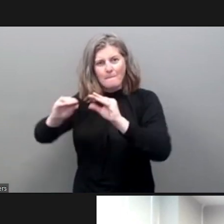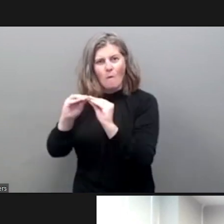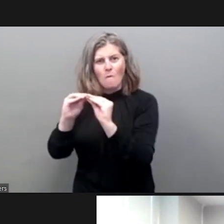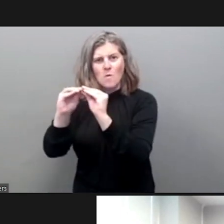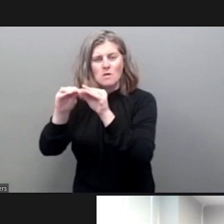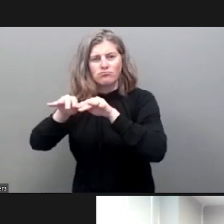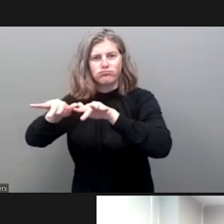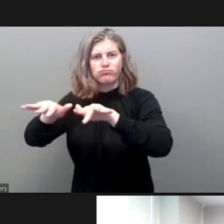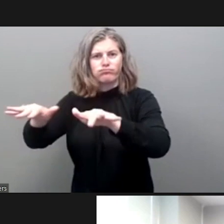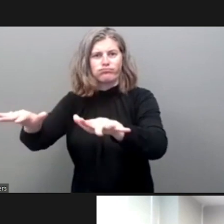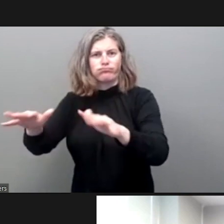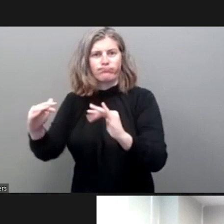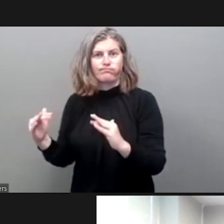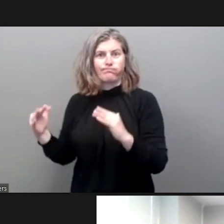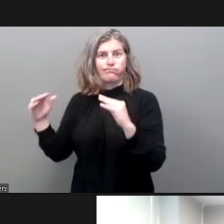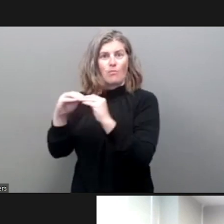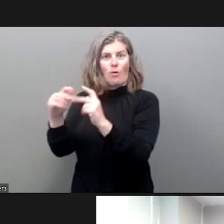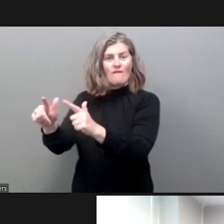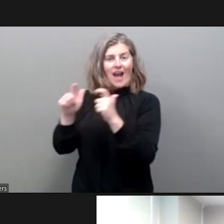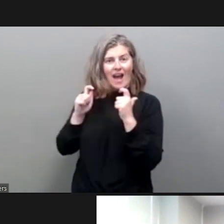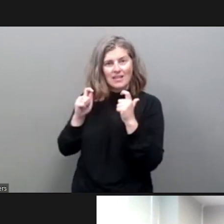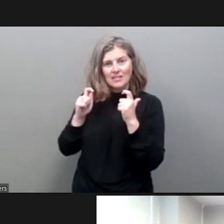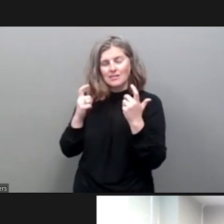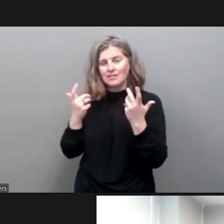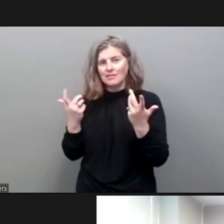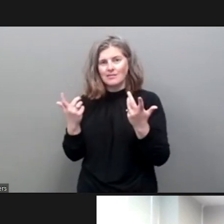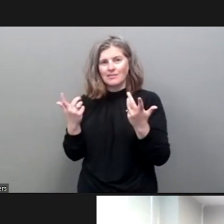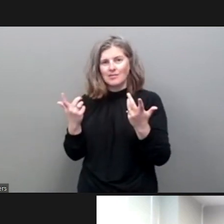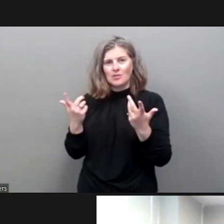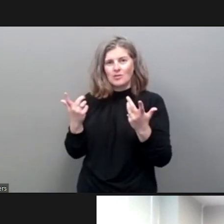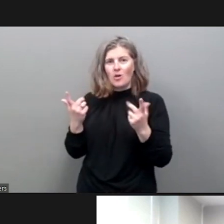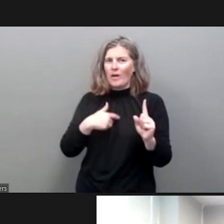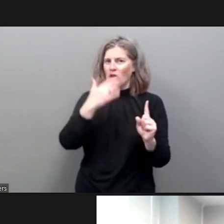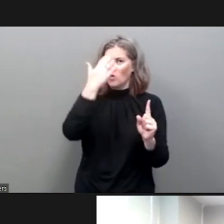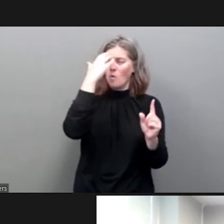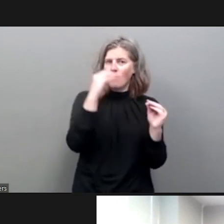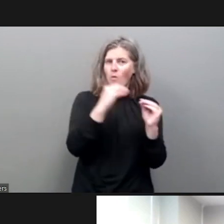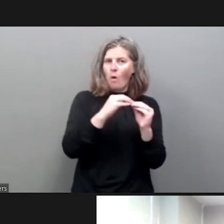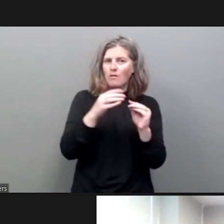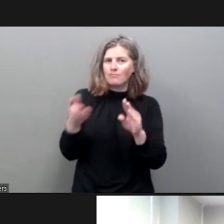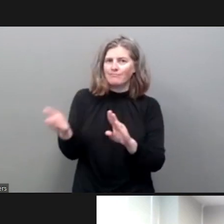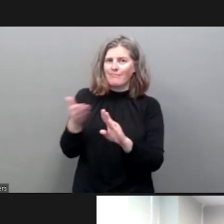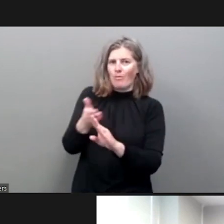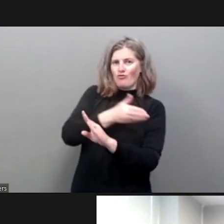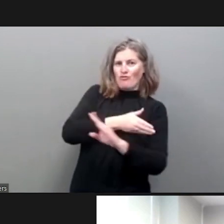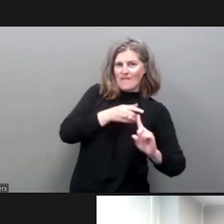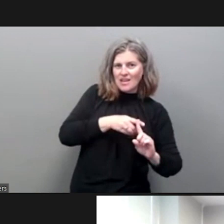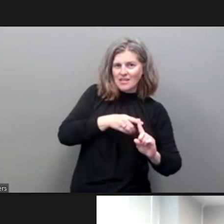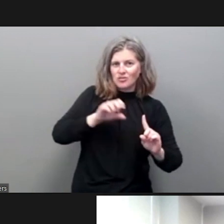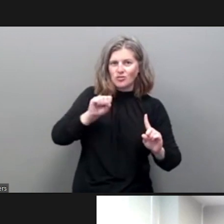kind of advanced sort of level information that we had about the previous,